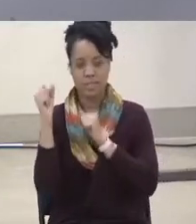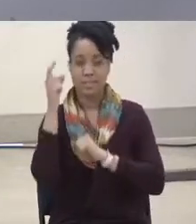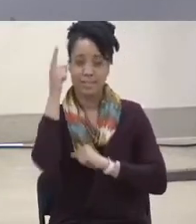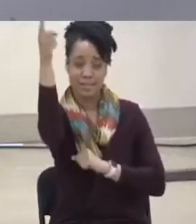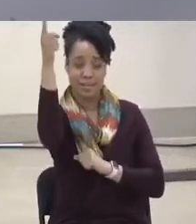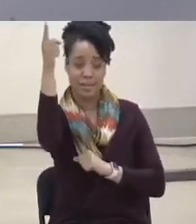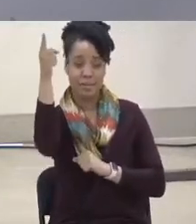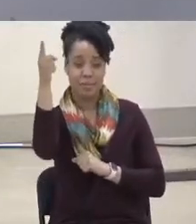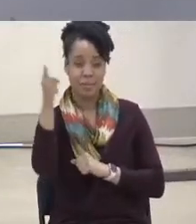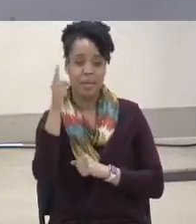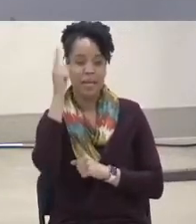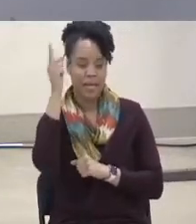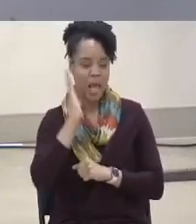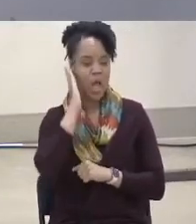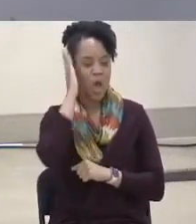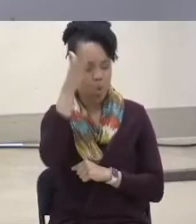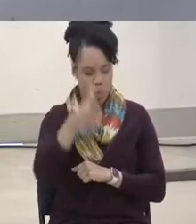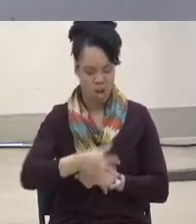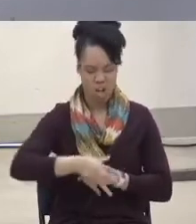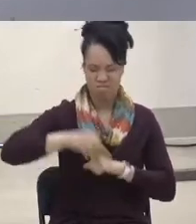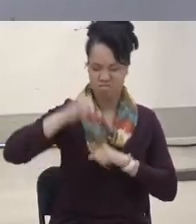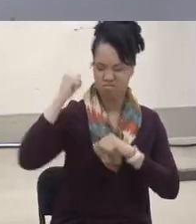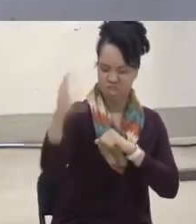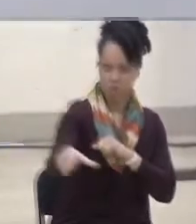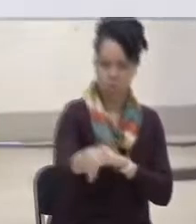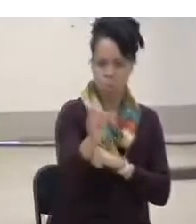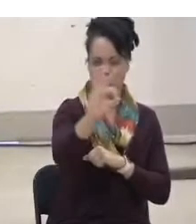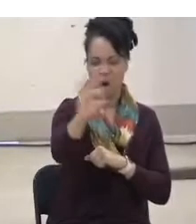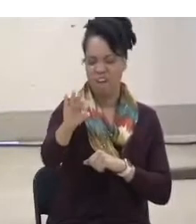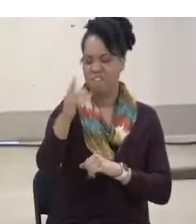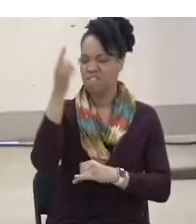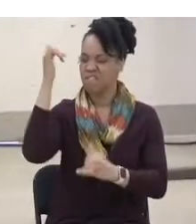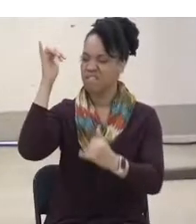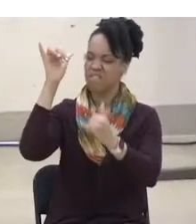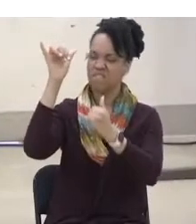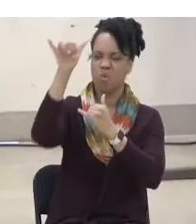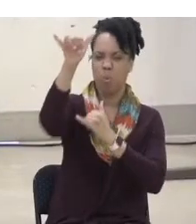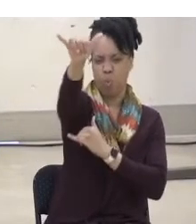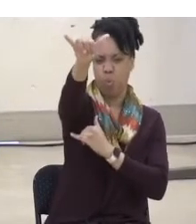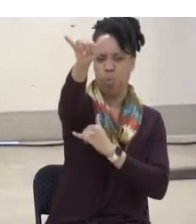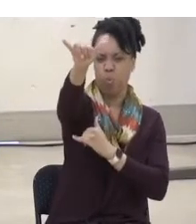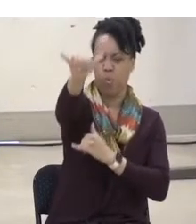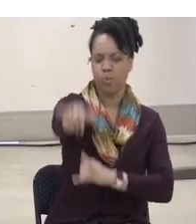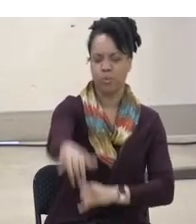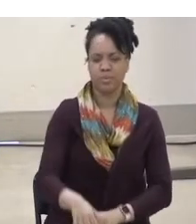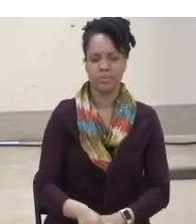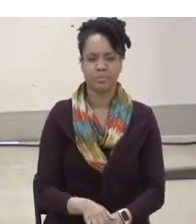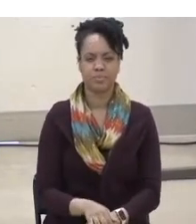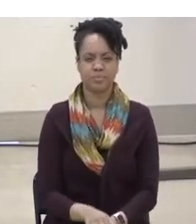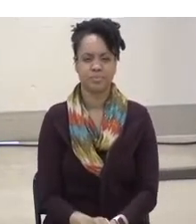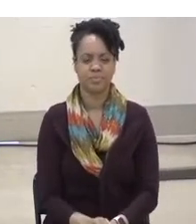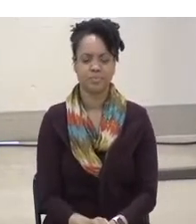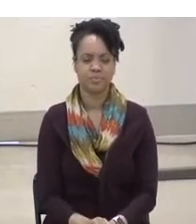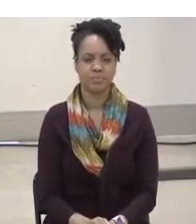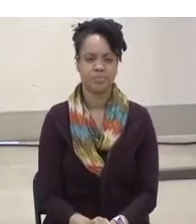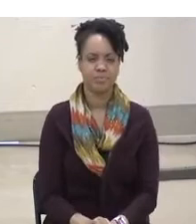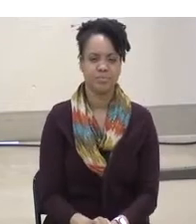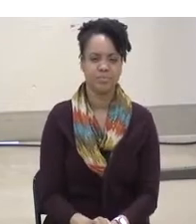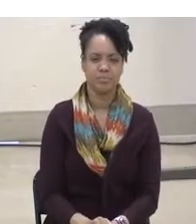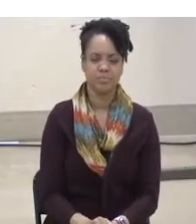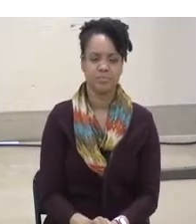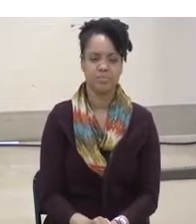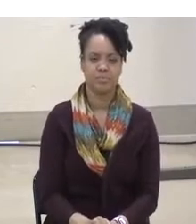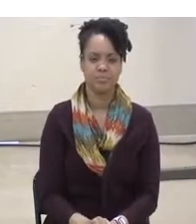he will cast thee off forever. Le dice, si tú le buscas, lo hallarás, mas si lo dejares, él te desechará